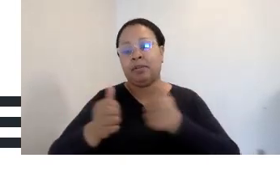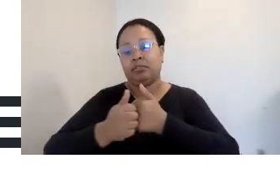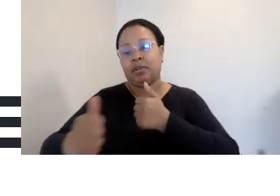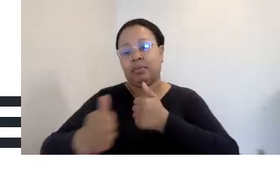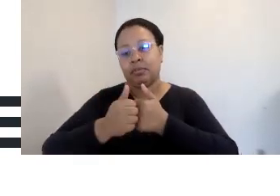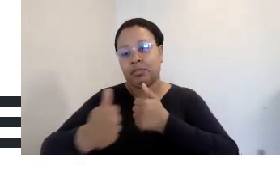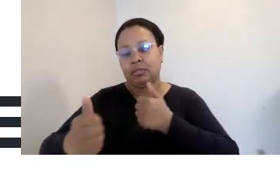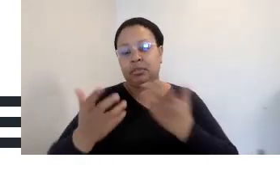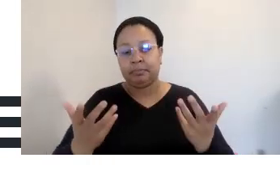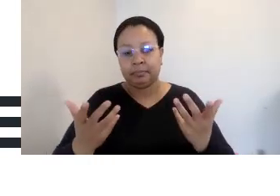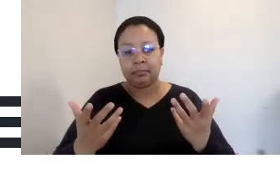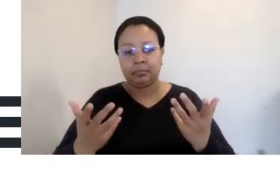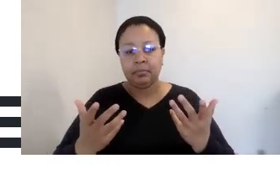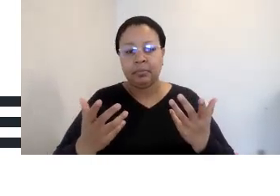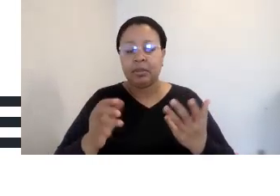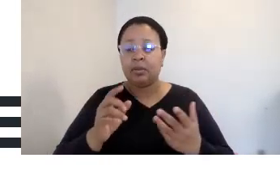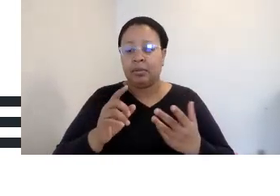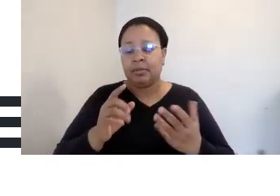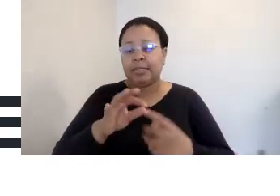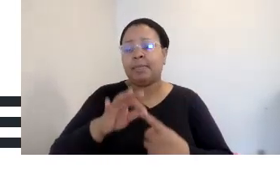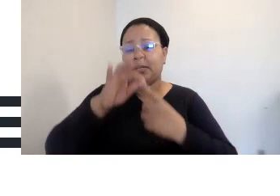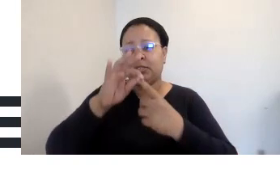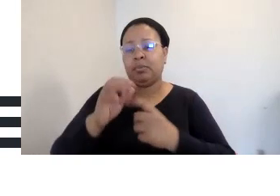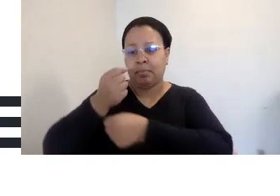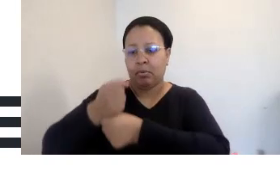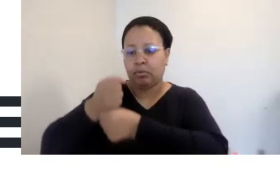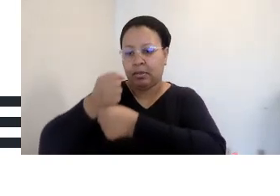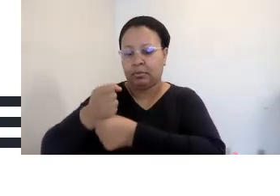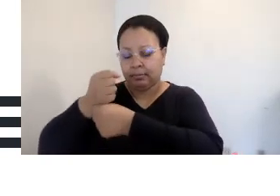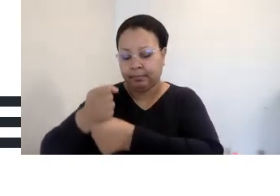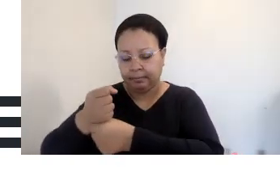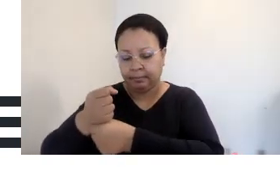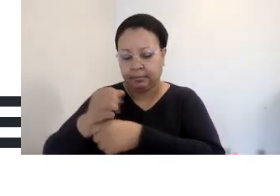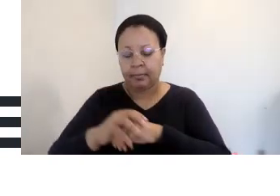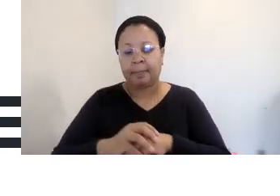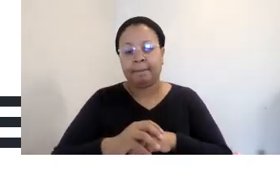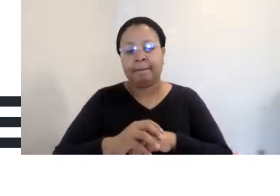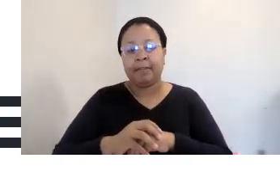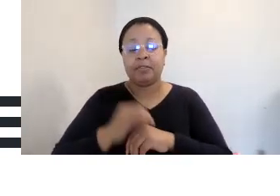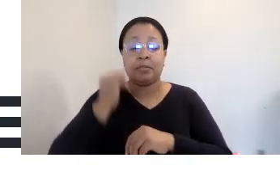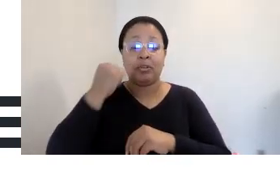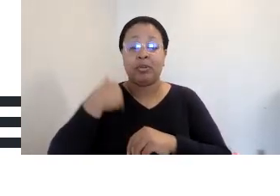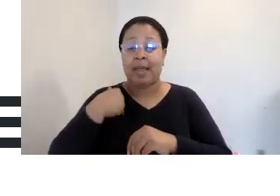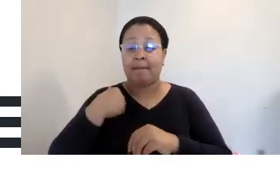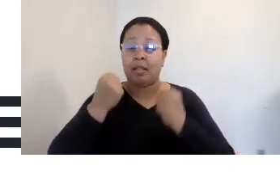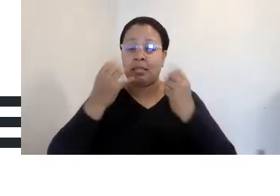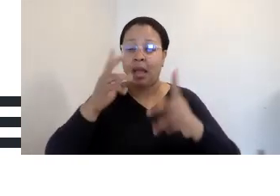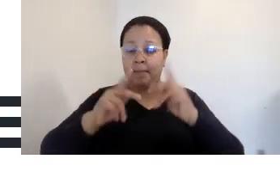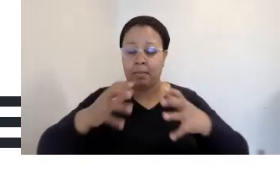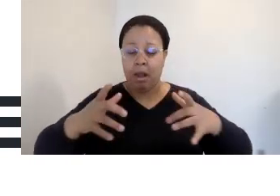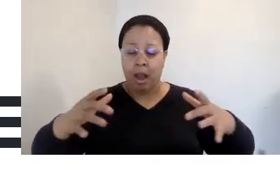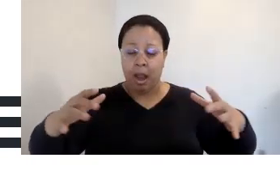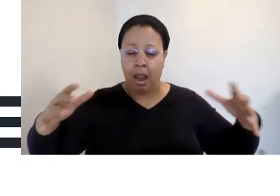of protests, because if you're going to a site with a large number of people, parking is going to